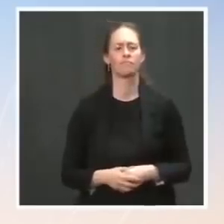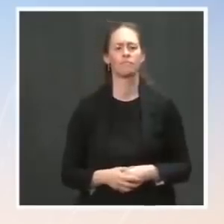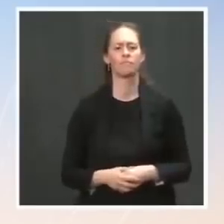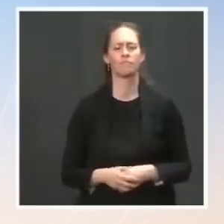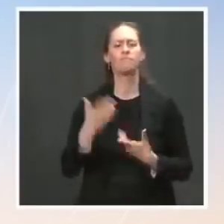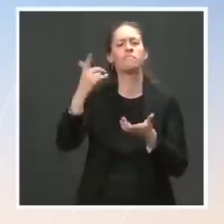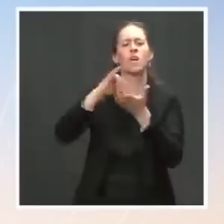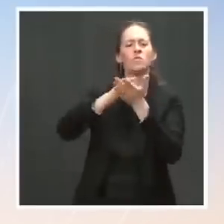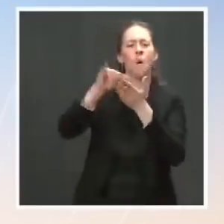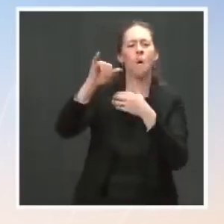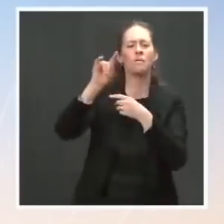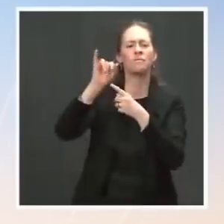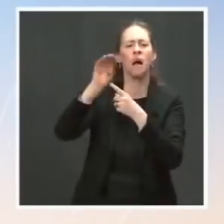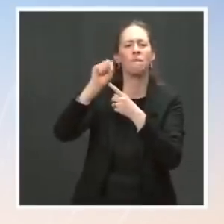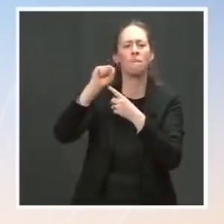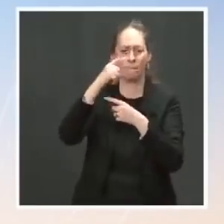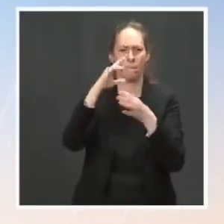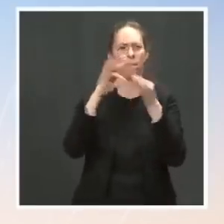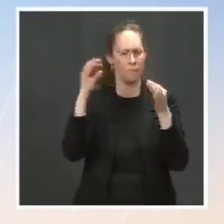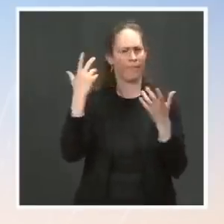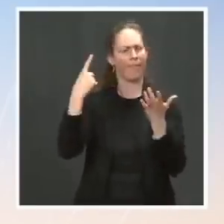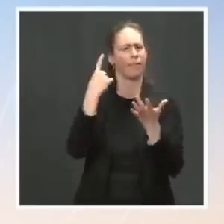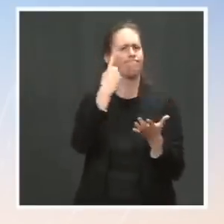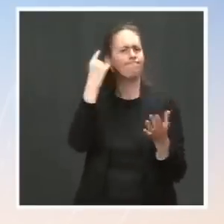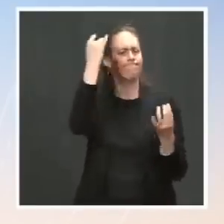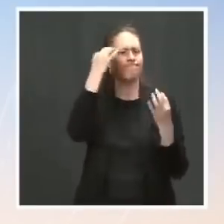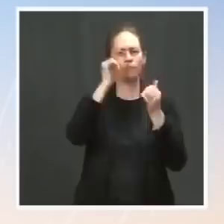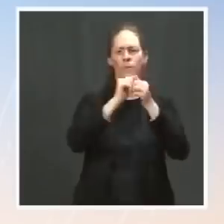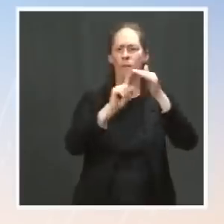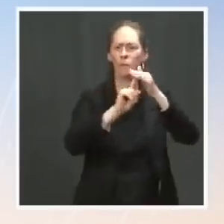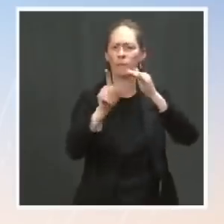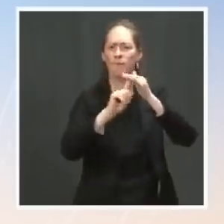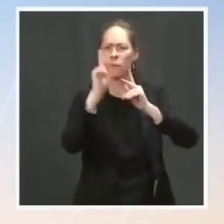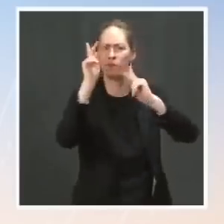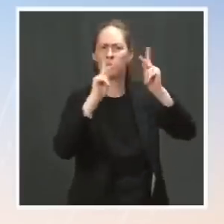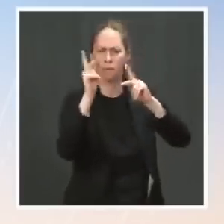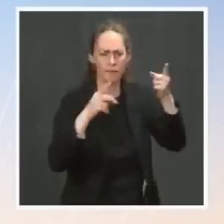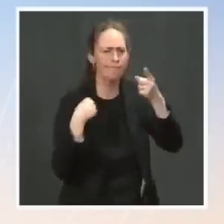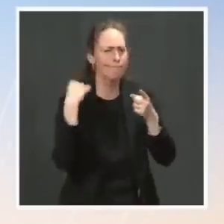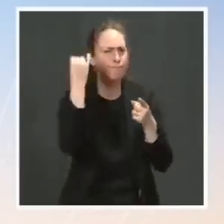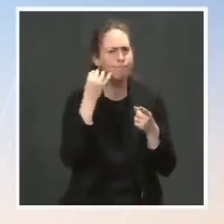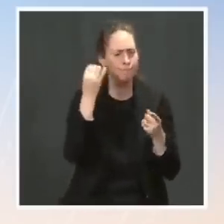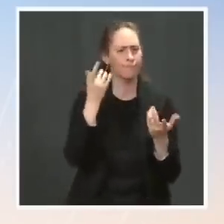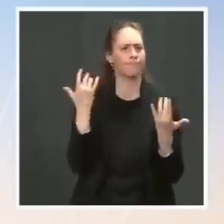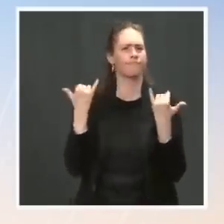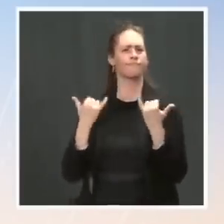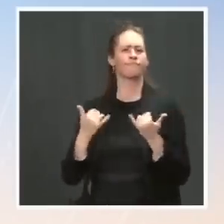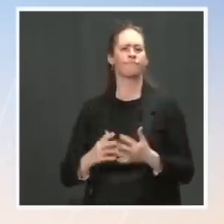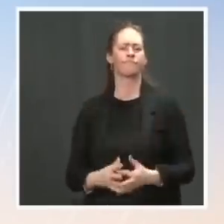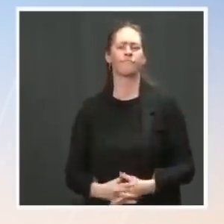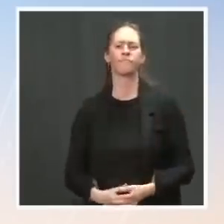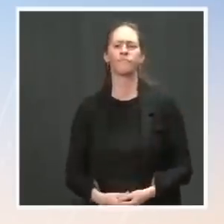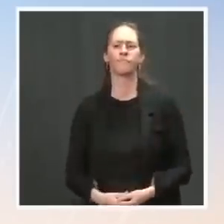detailed reports about the refugee issue. They suggested that the president himself overruled national security experts on his team and Secretary